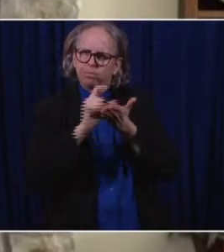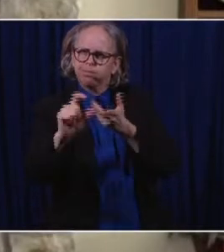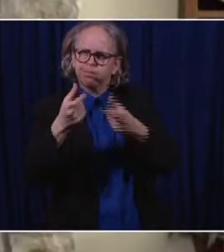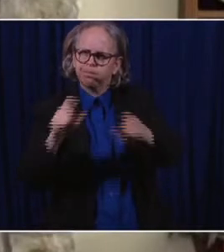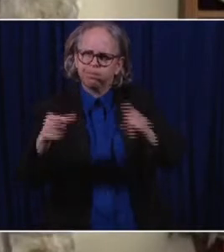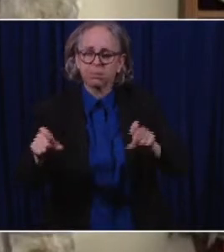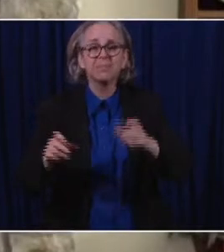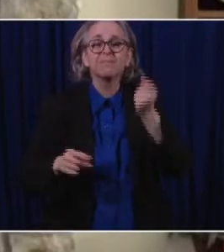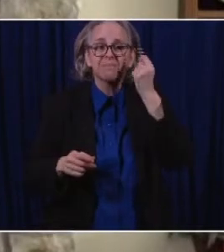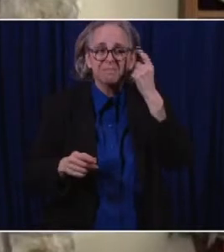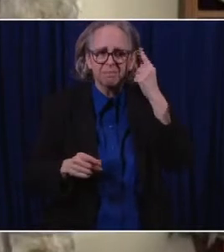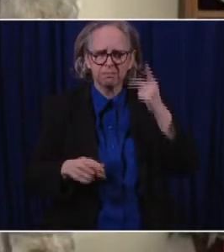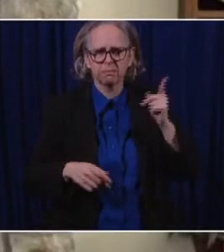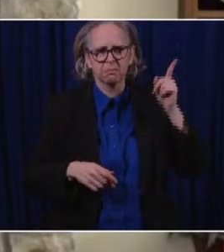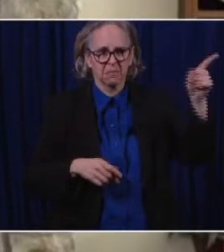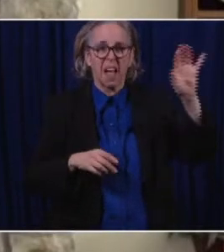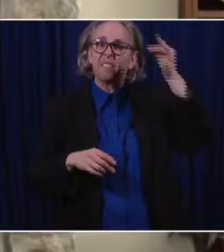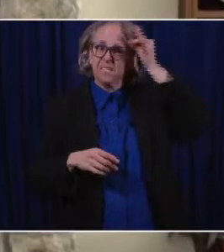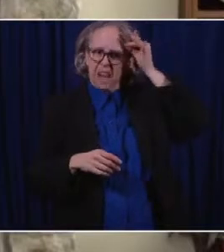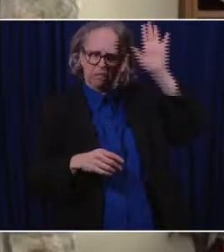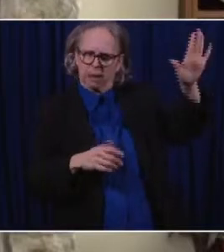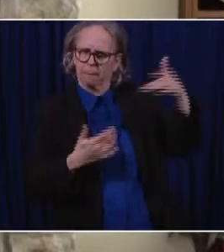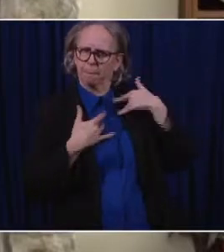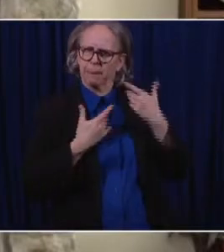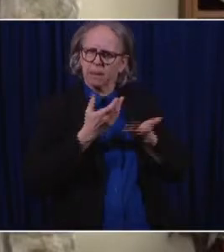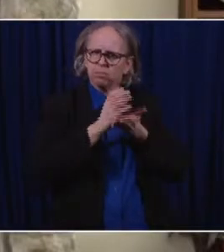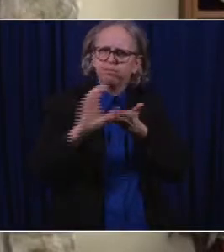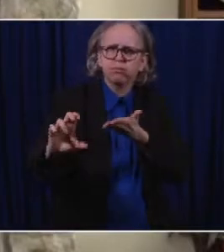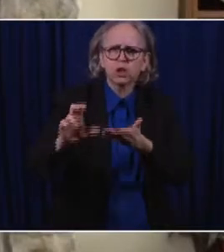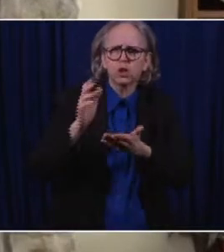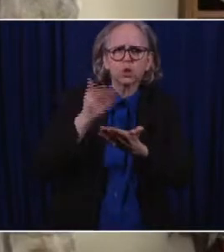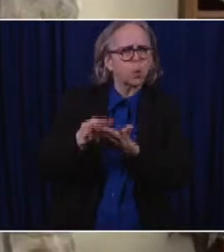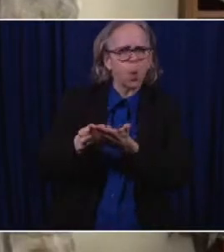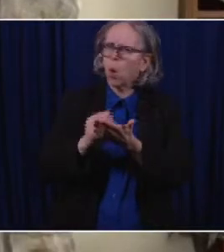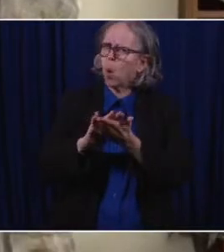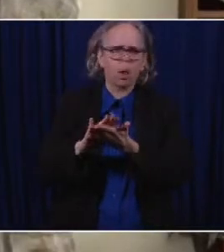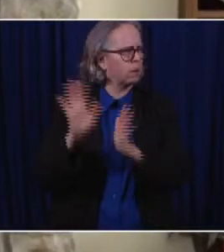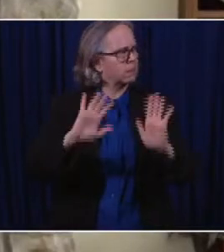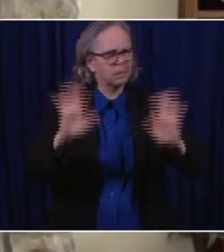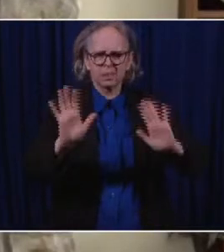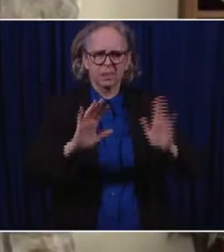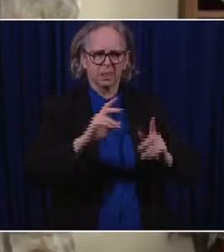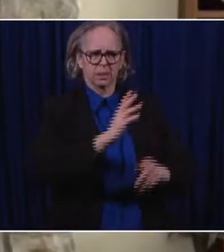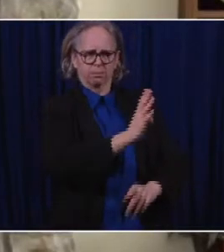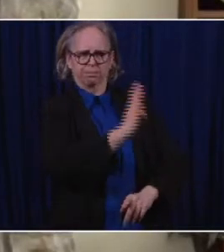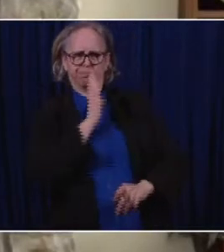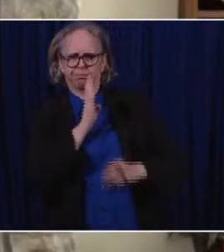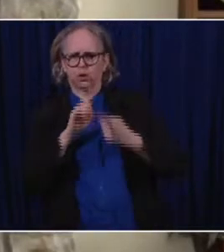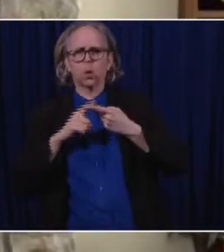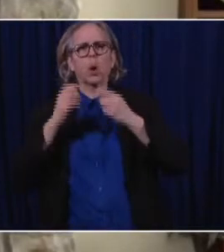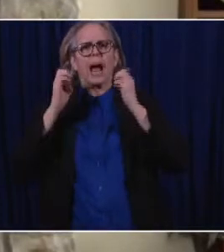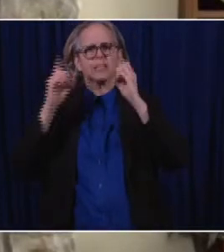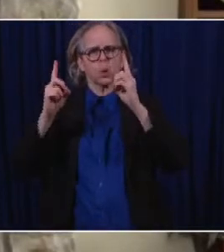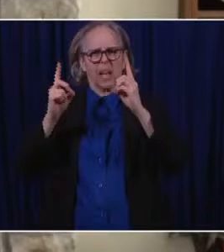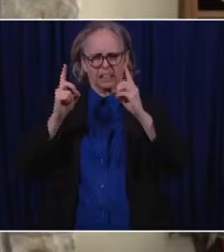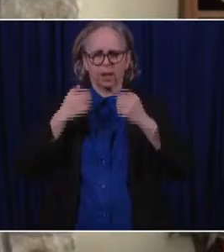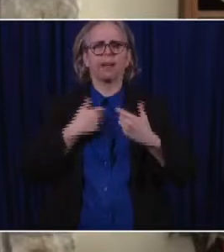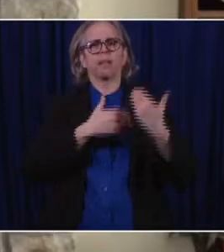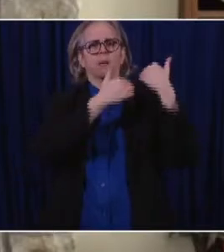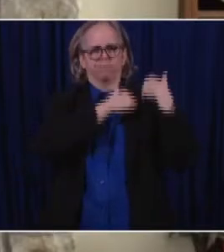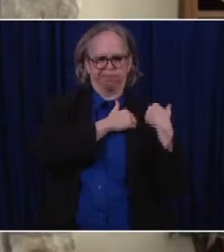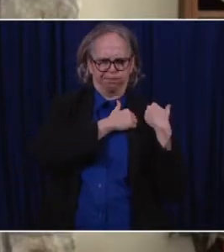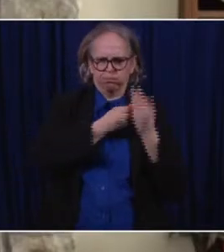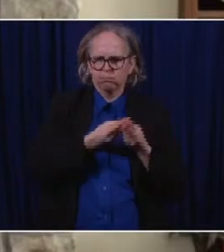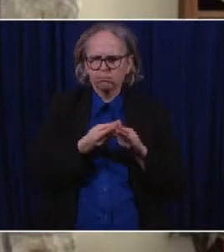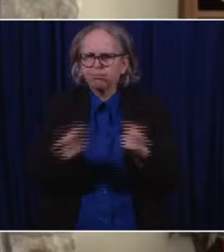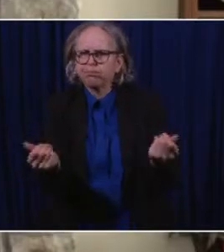our Department of Education, but these school districts already know, or it's